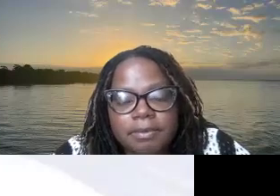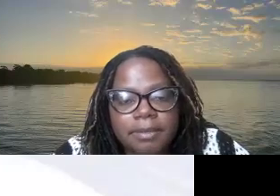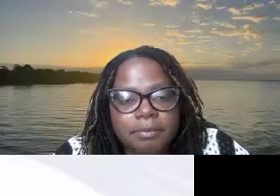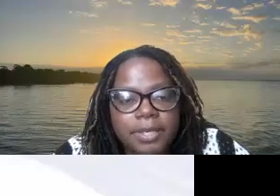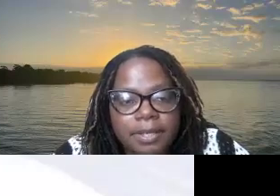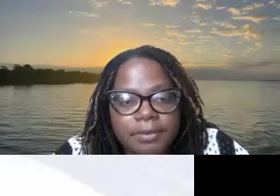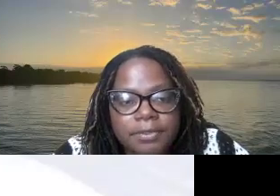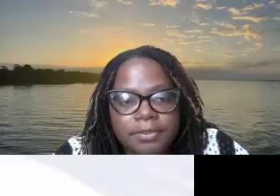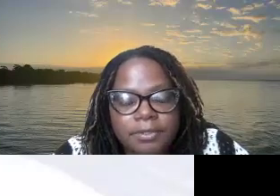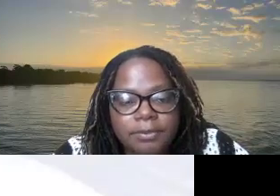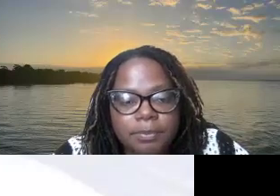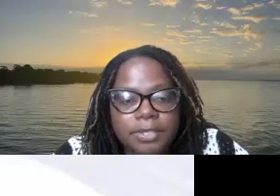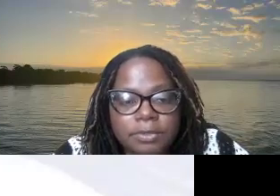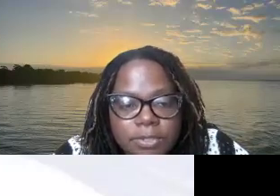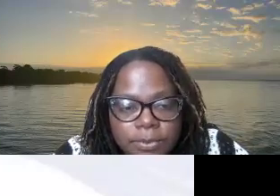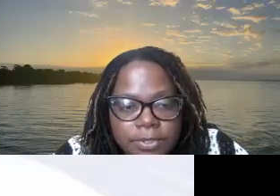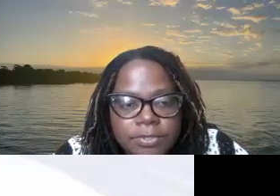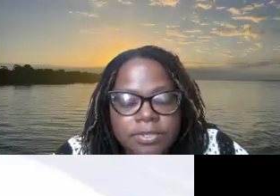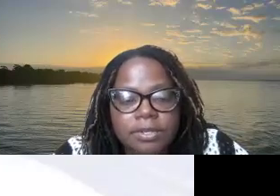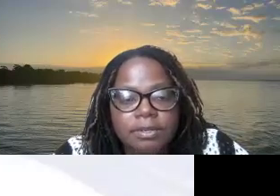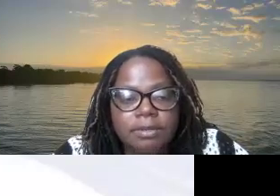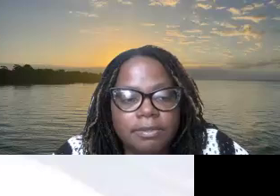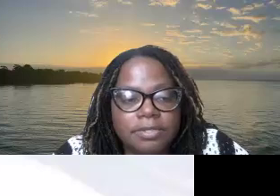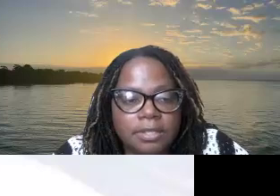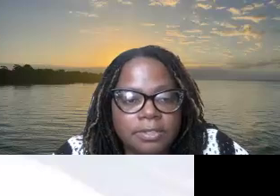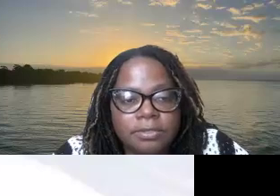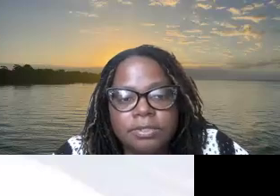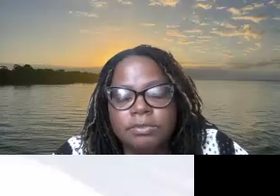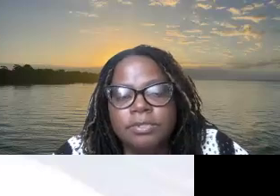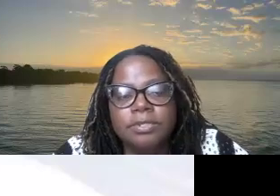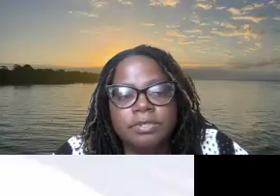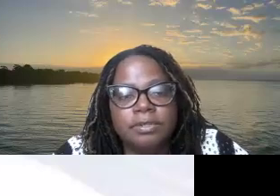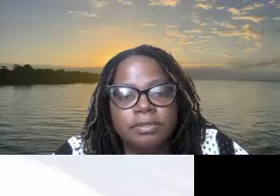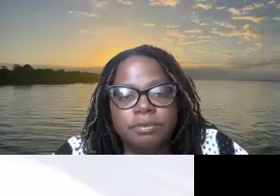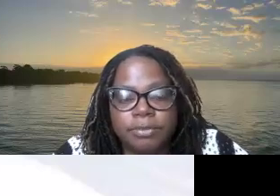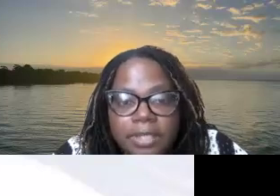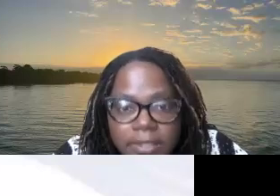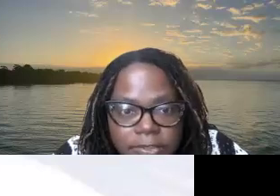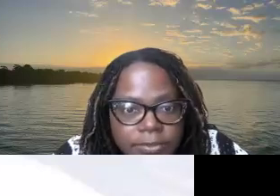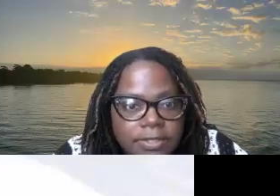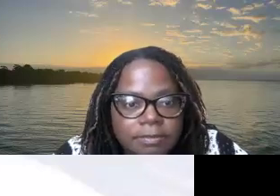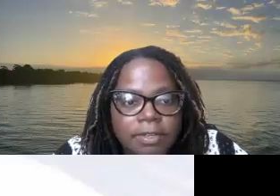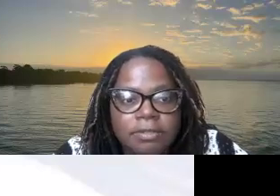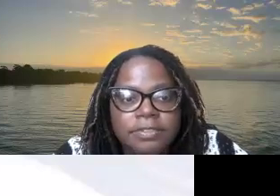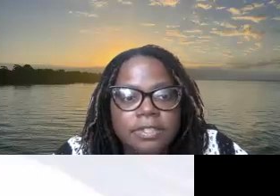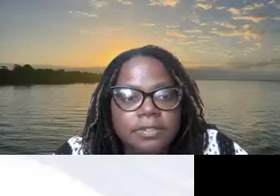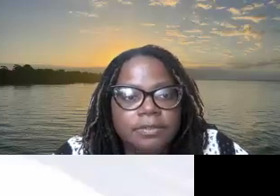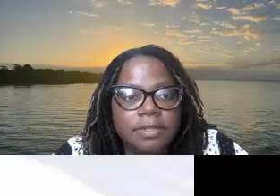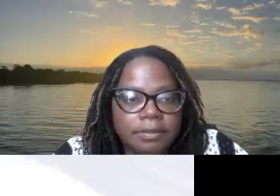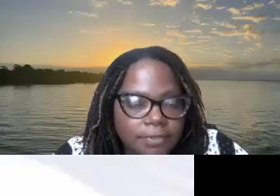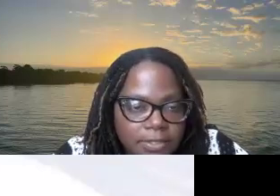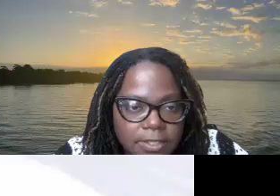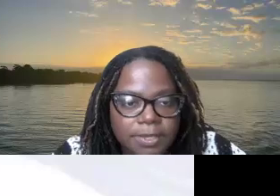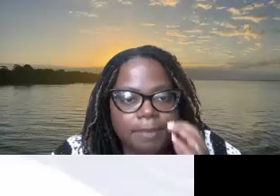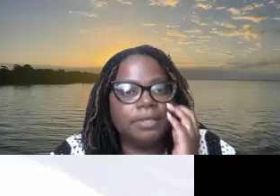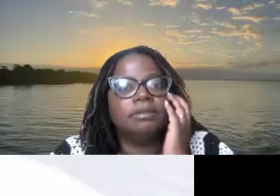health, brain health, you know, their mental disorders, are there psychological disorders, are there brain injuries involved? There